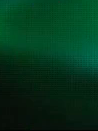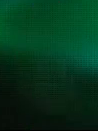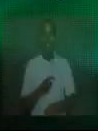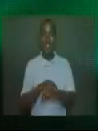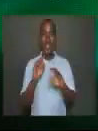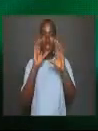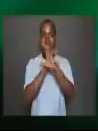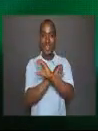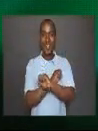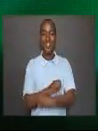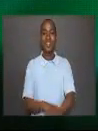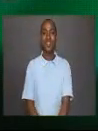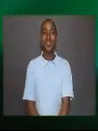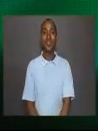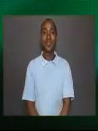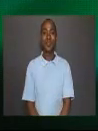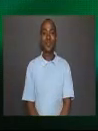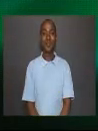Time's up.